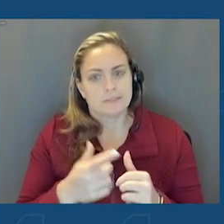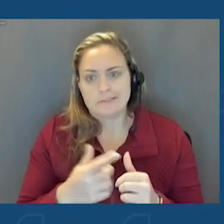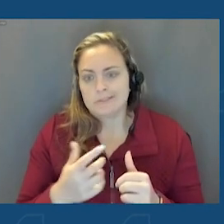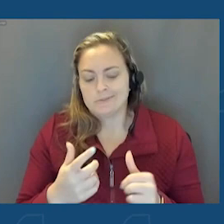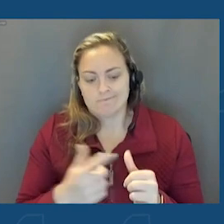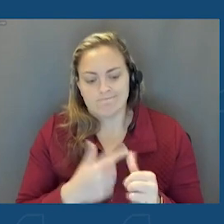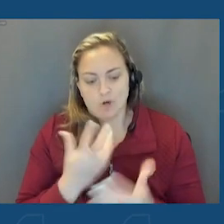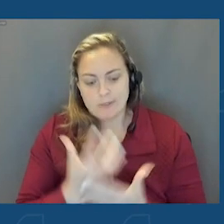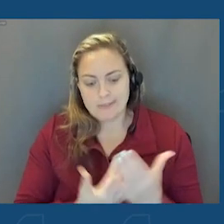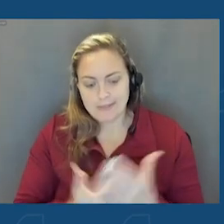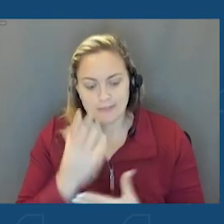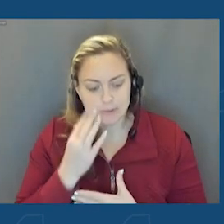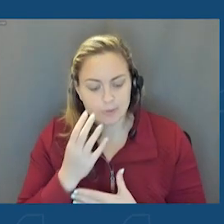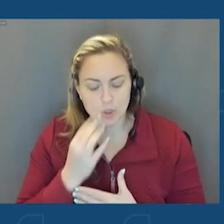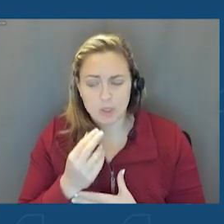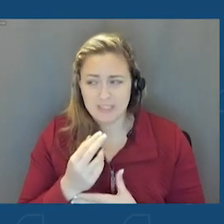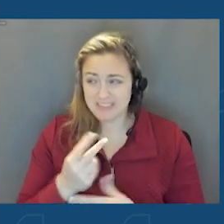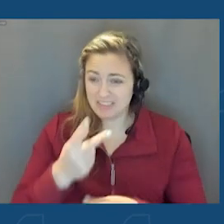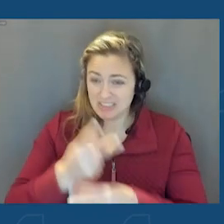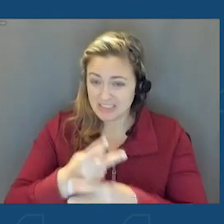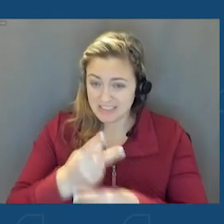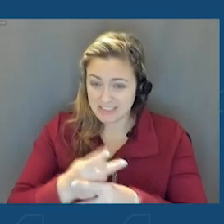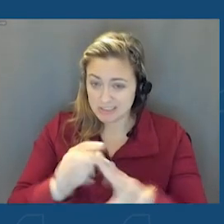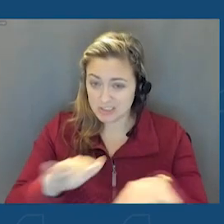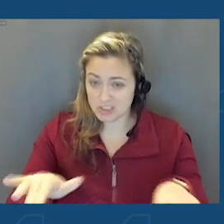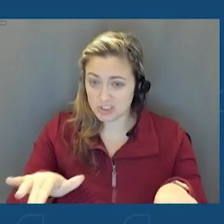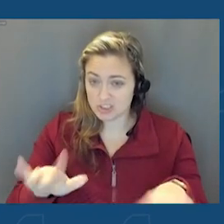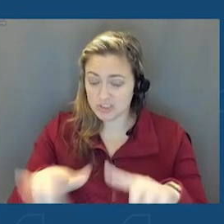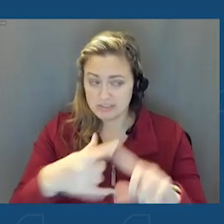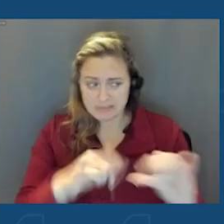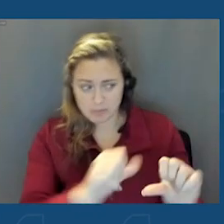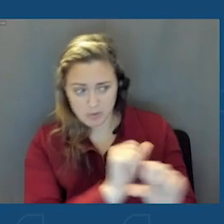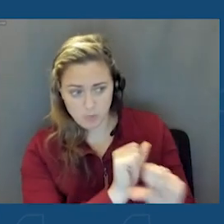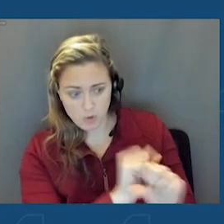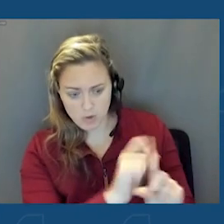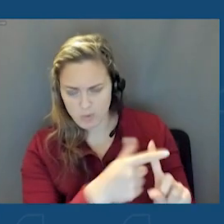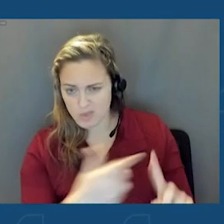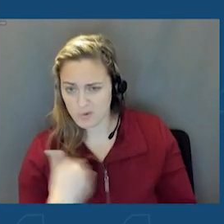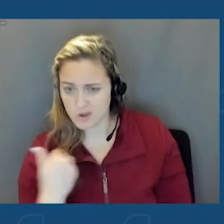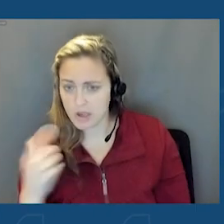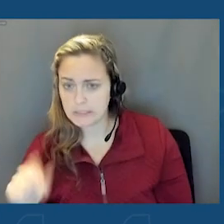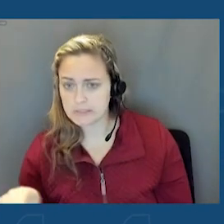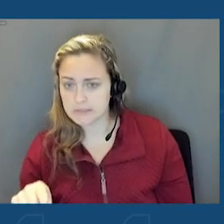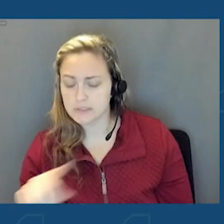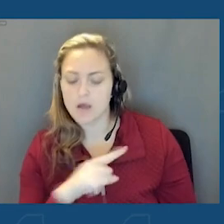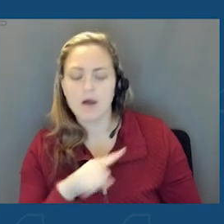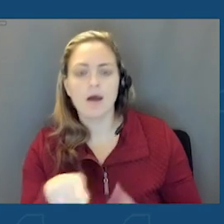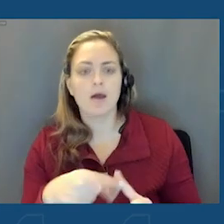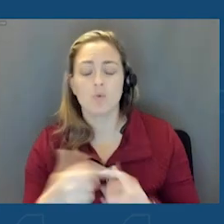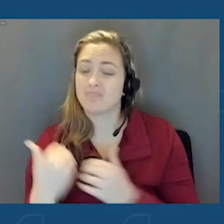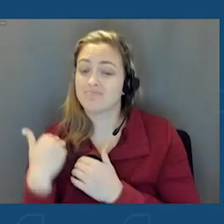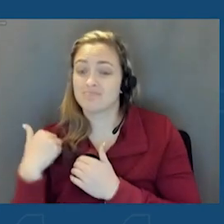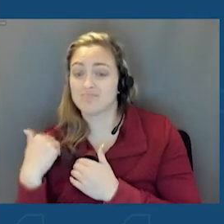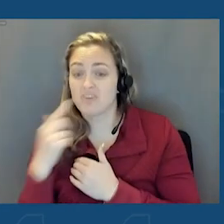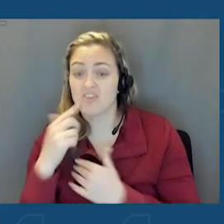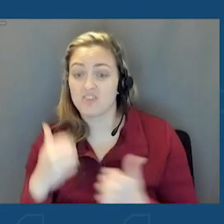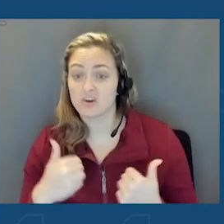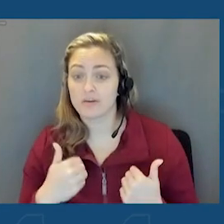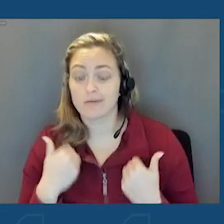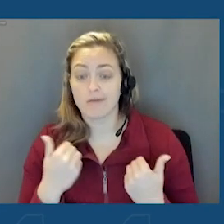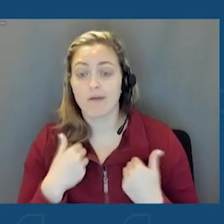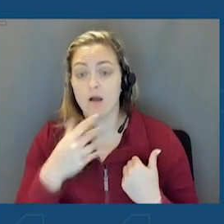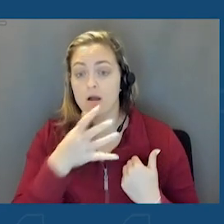was to get childcare for them when they were little. And with the burden it is for young parents to